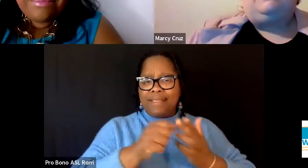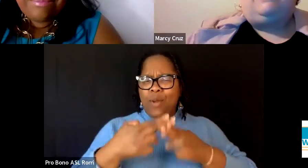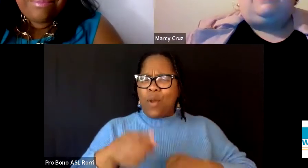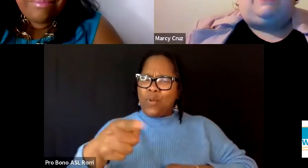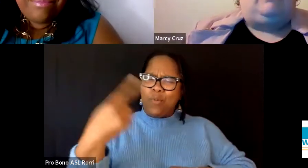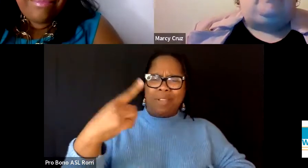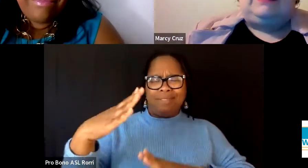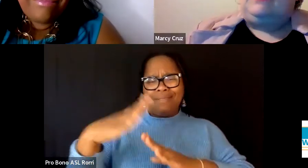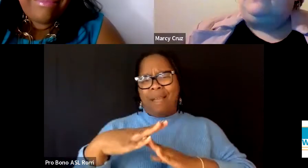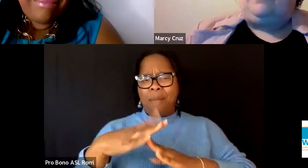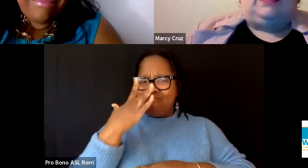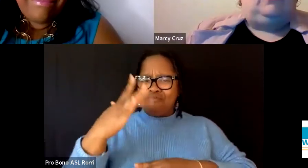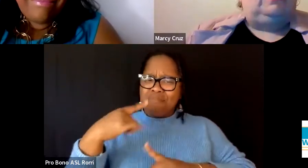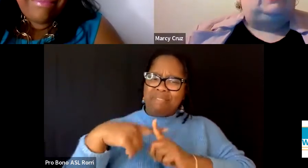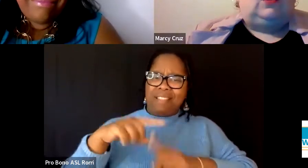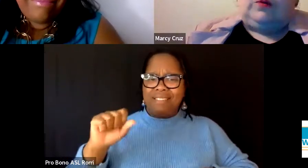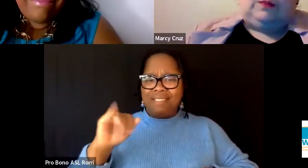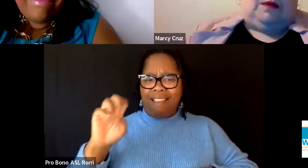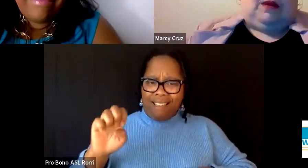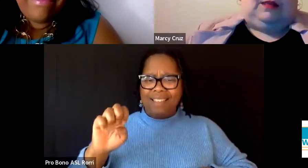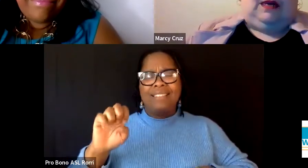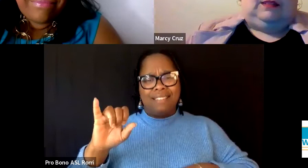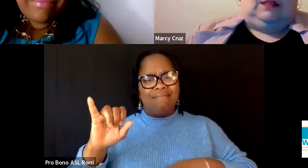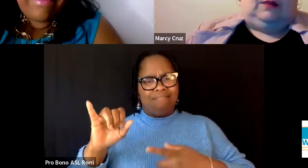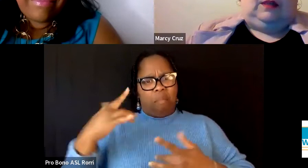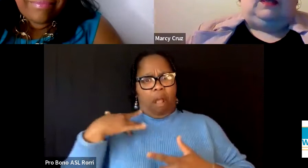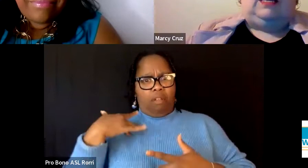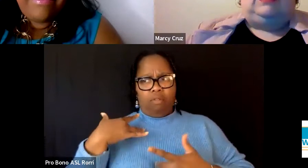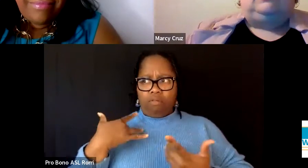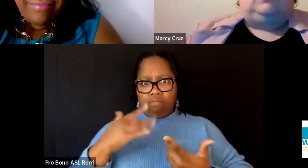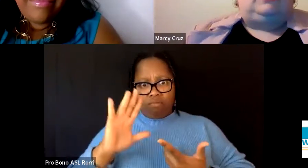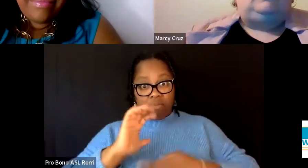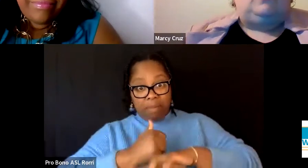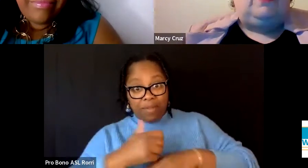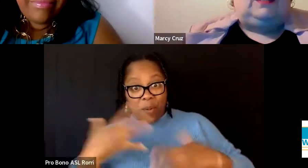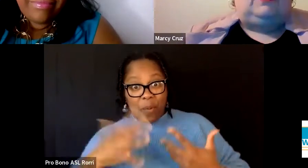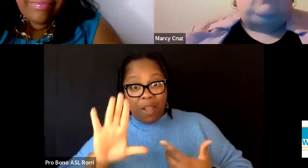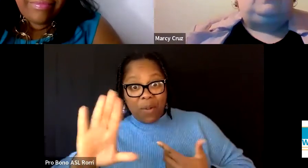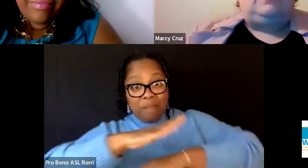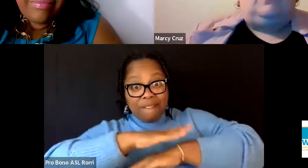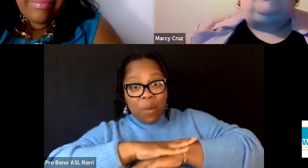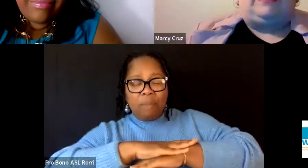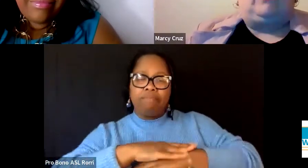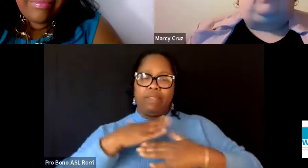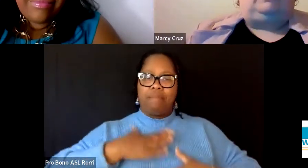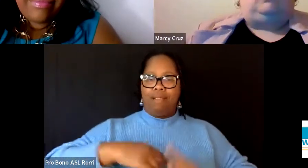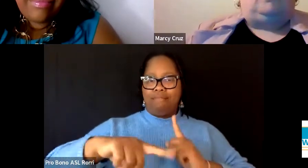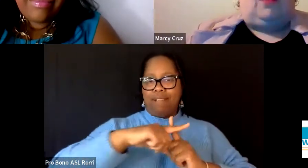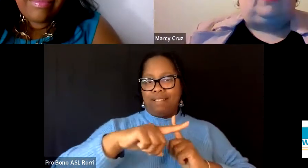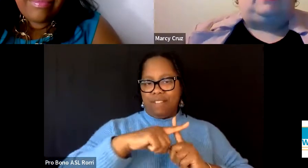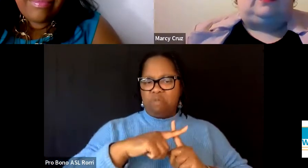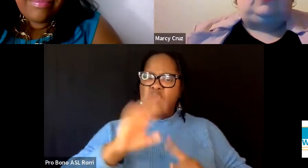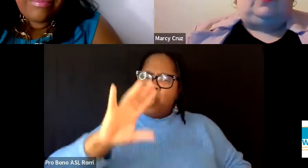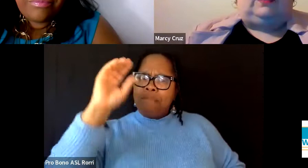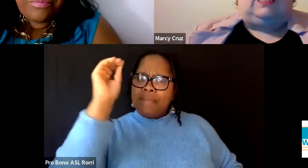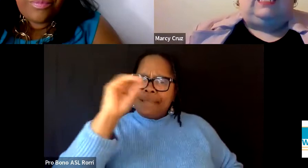influencers. And the basis of your platform has always been body positivity. So in your opinion, who are the other Black women who are a